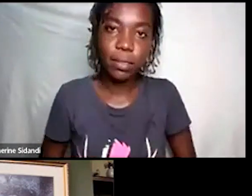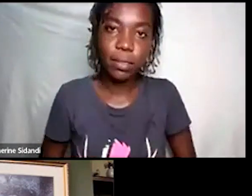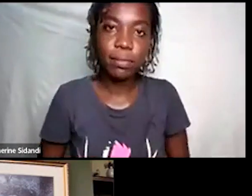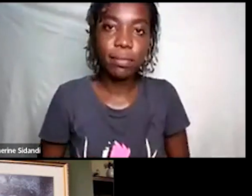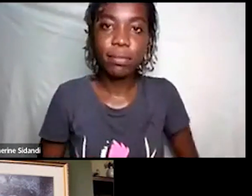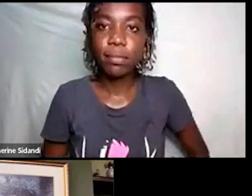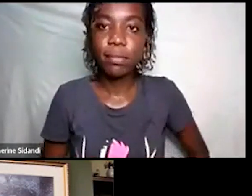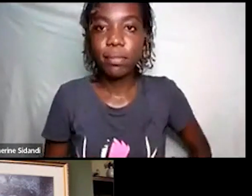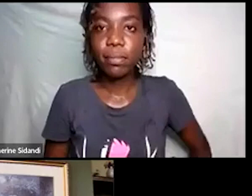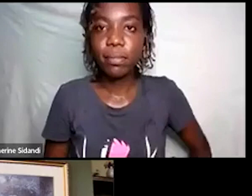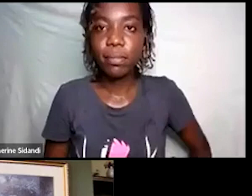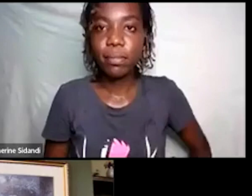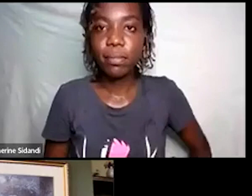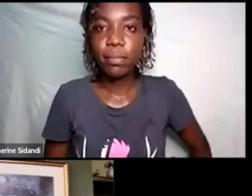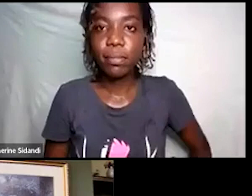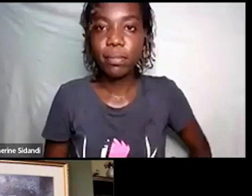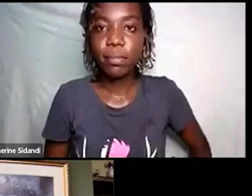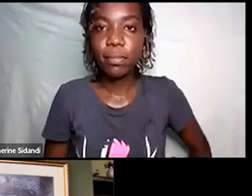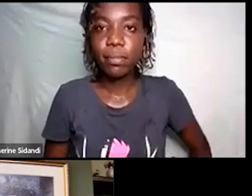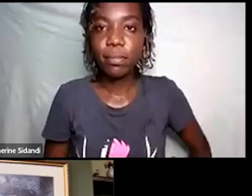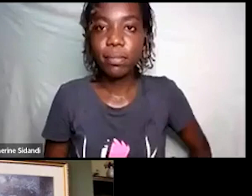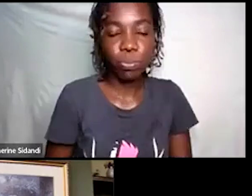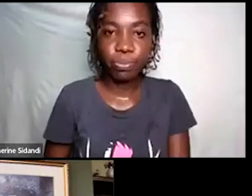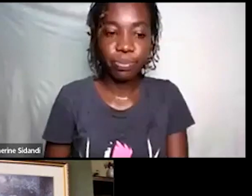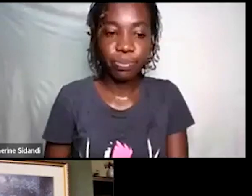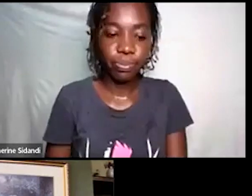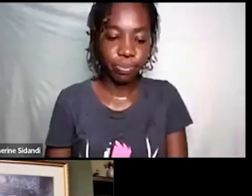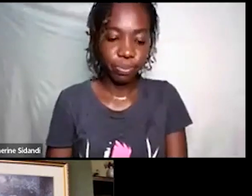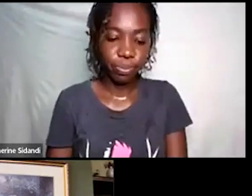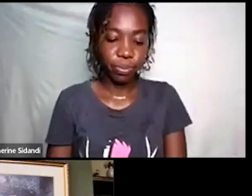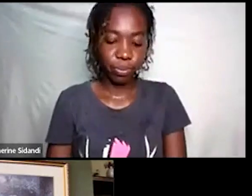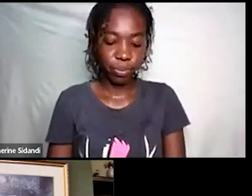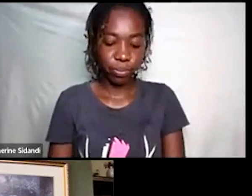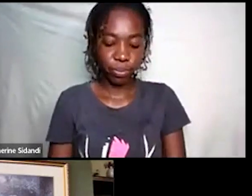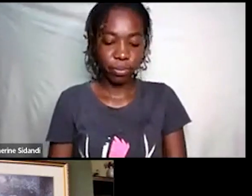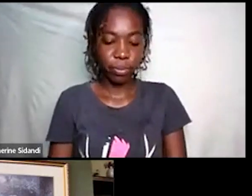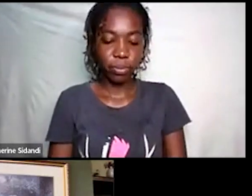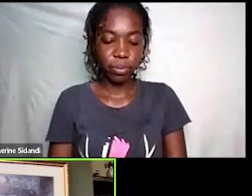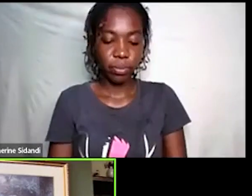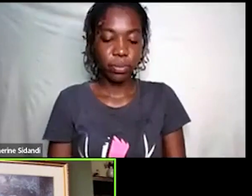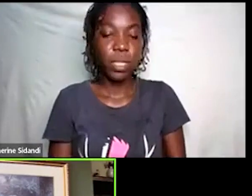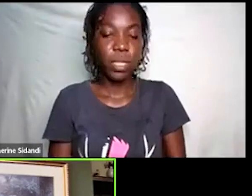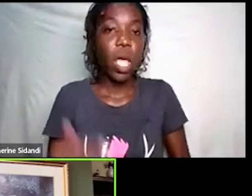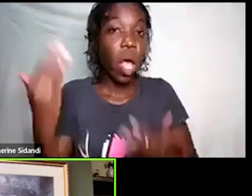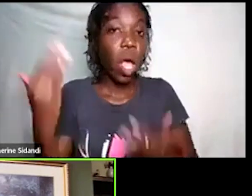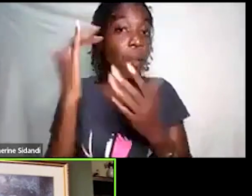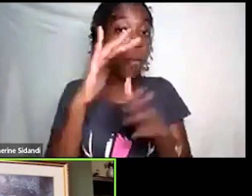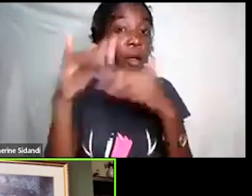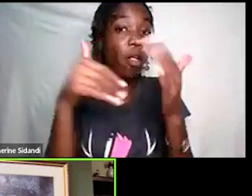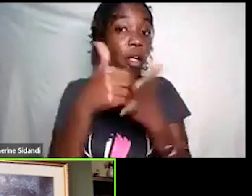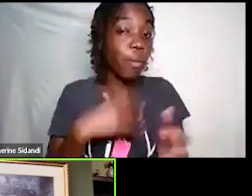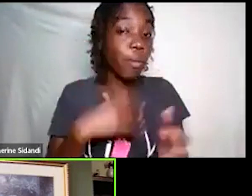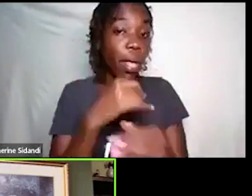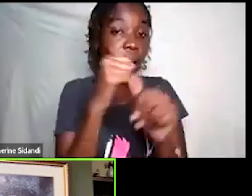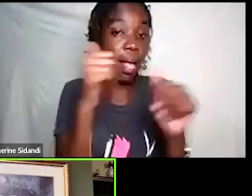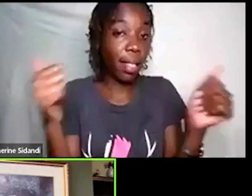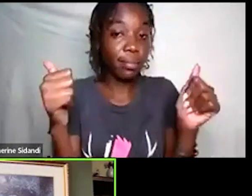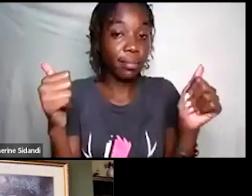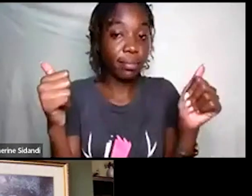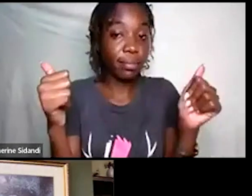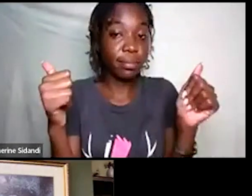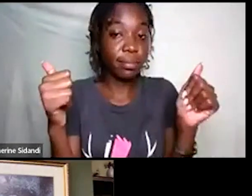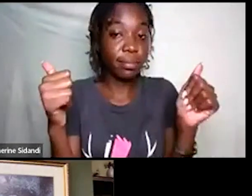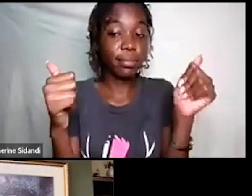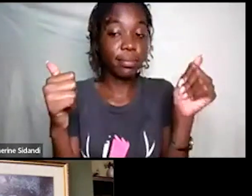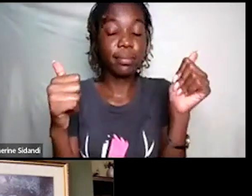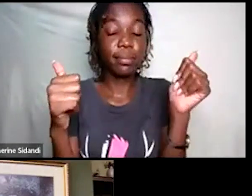Hello. Hello. Yes, David. I hope you can hear me. Yes, we can hear you. Yeah, as much